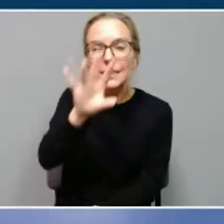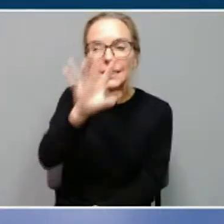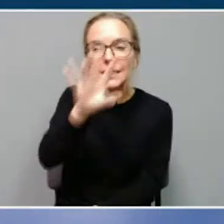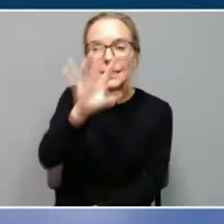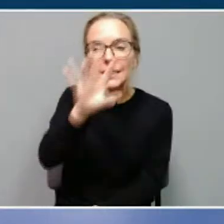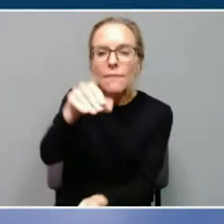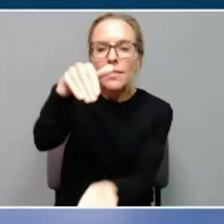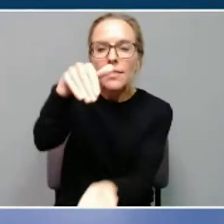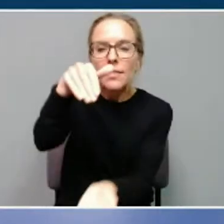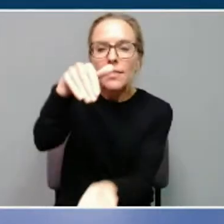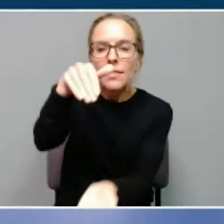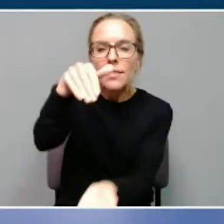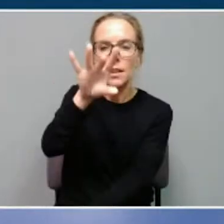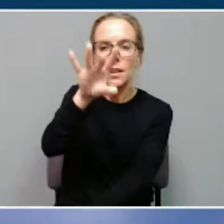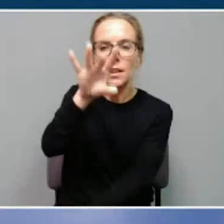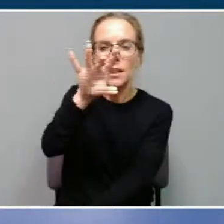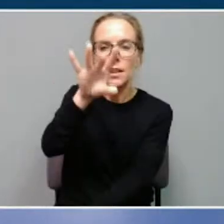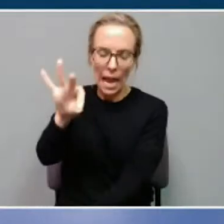77,089 cases,